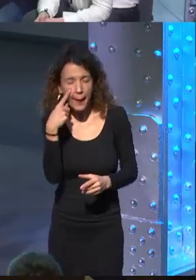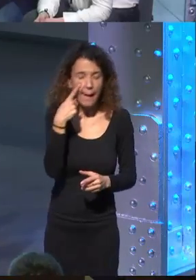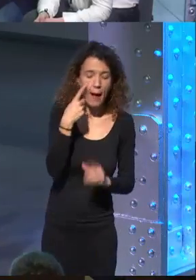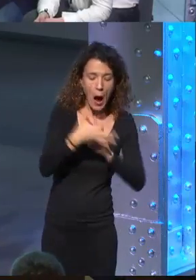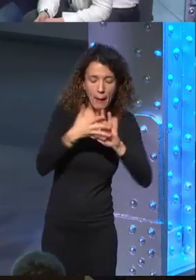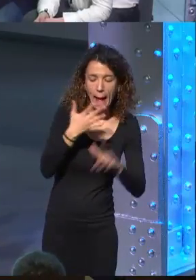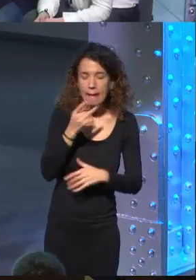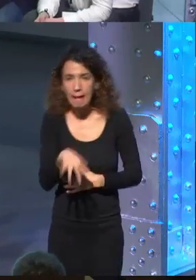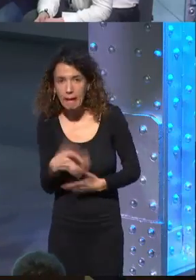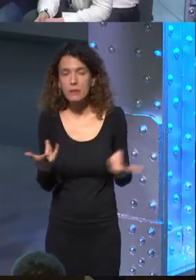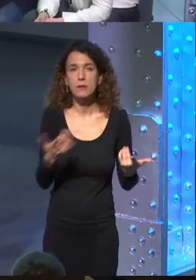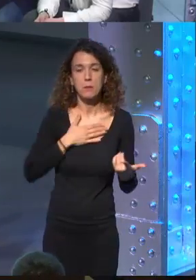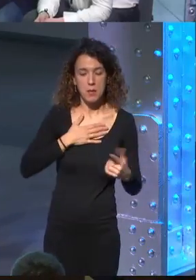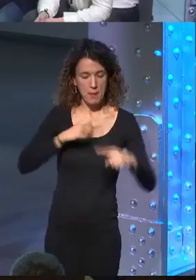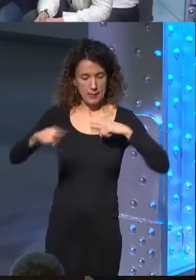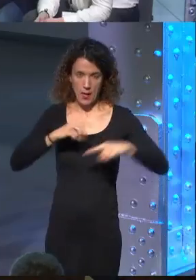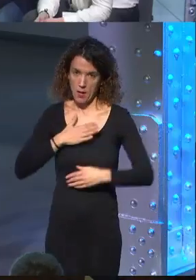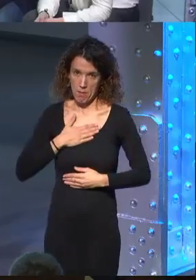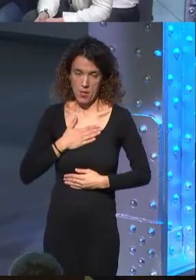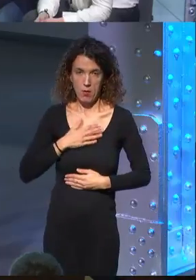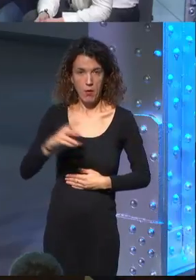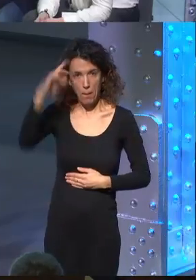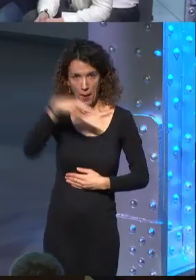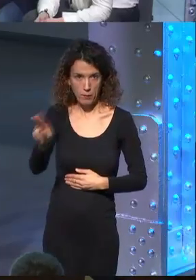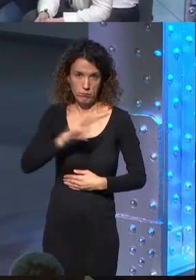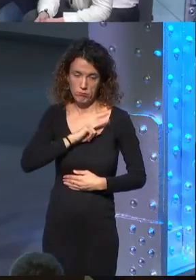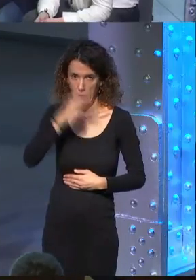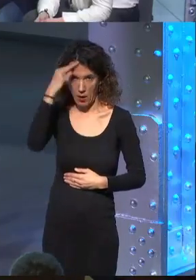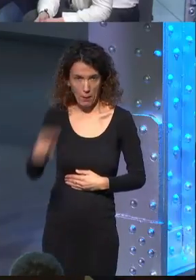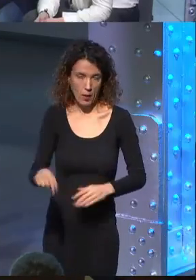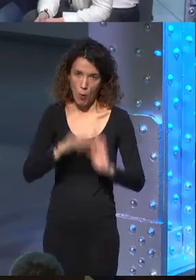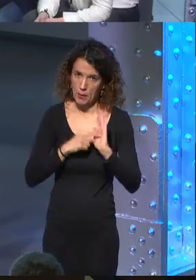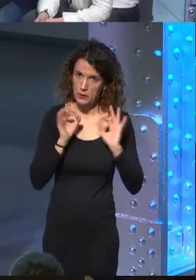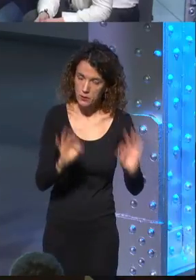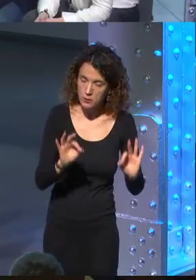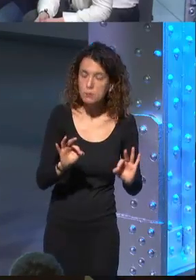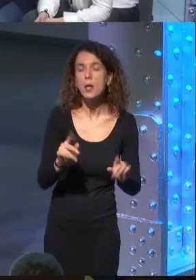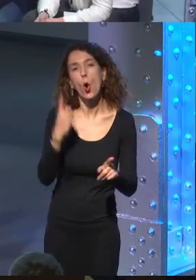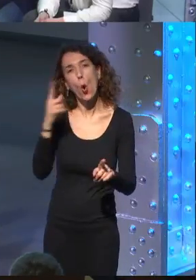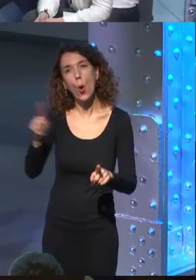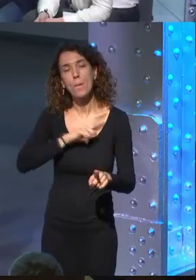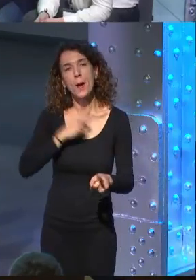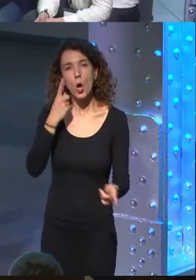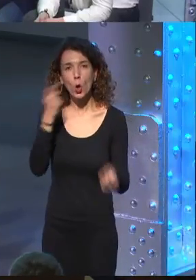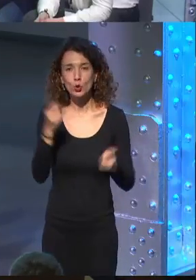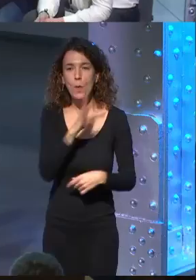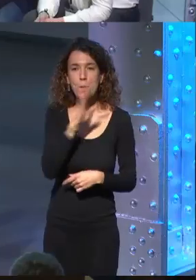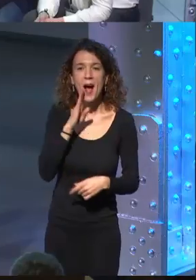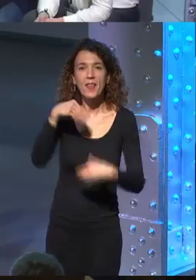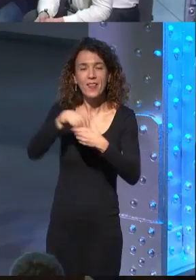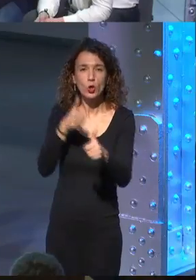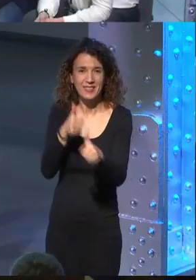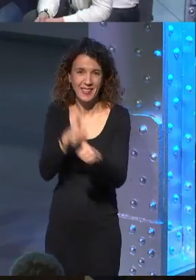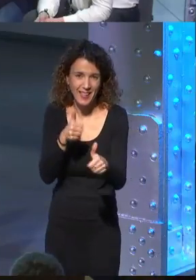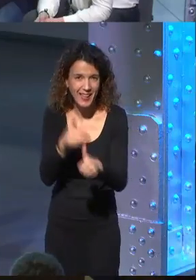ever your parents told you to be in your social media or not? Well, my messages are mine, and my